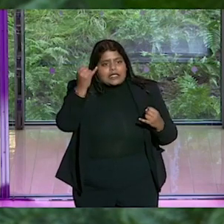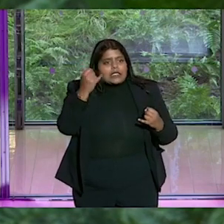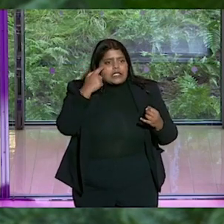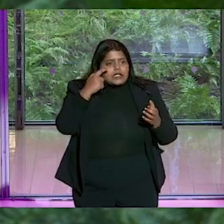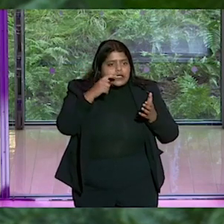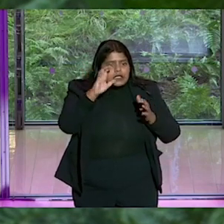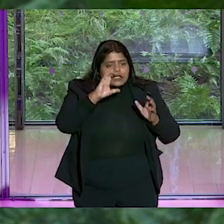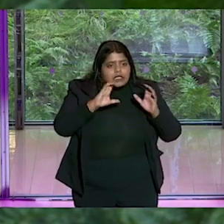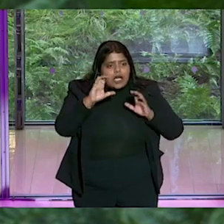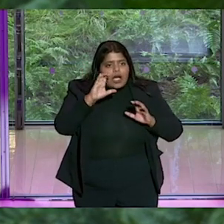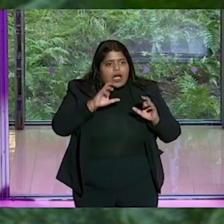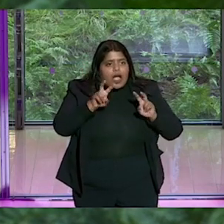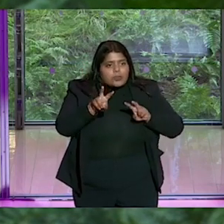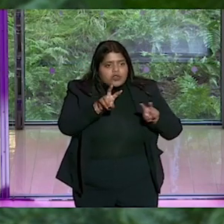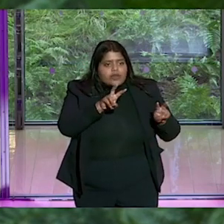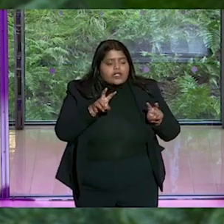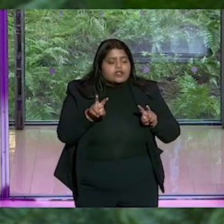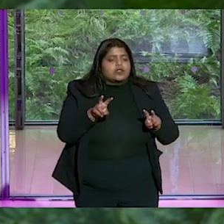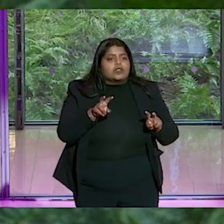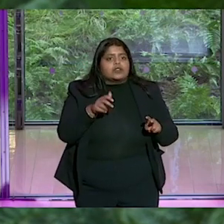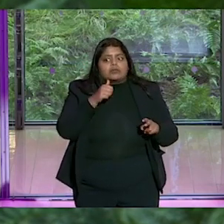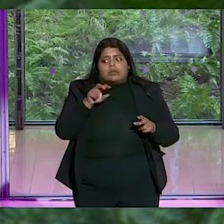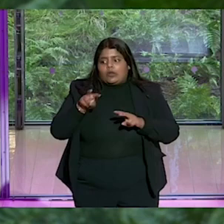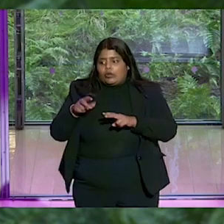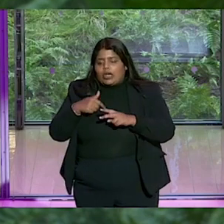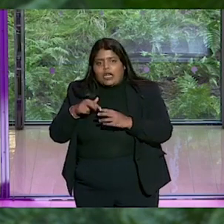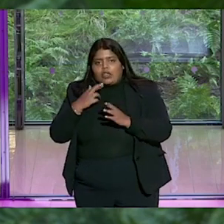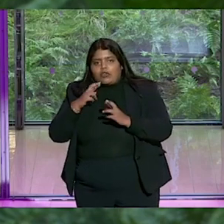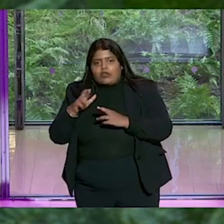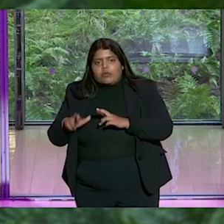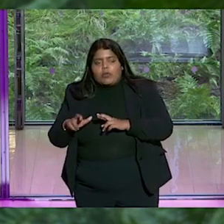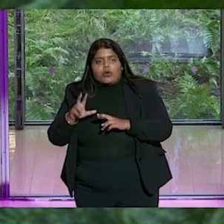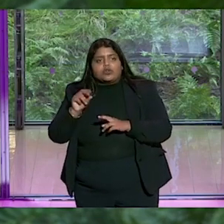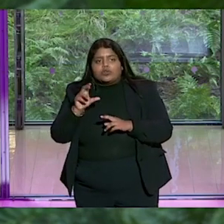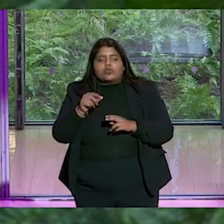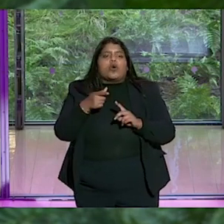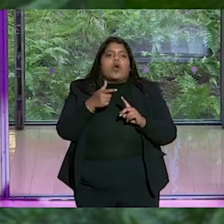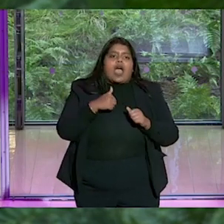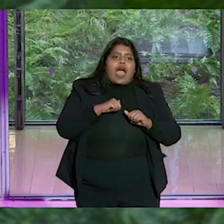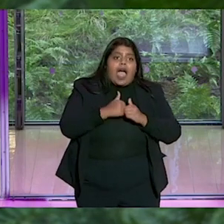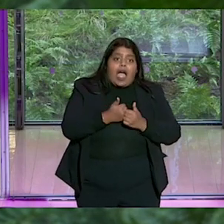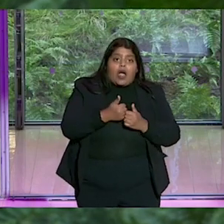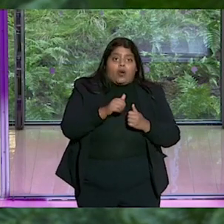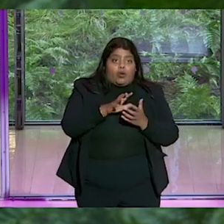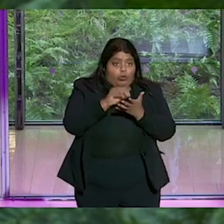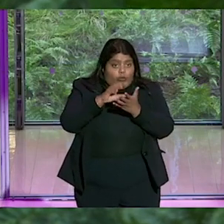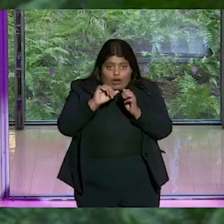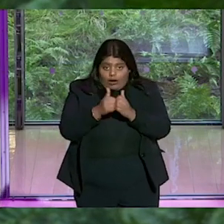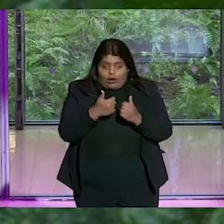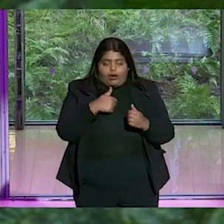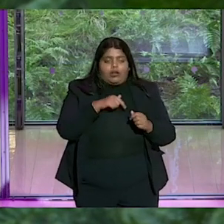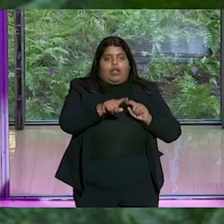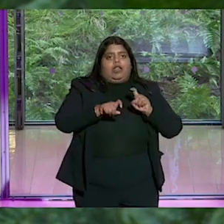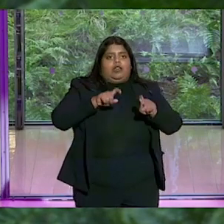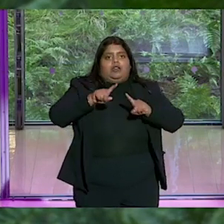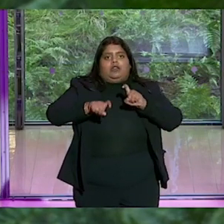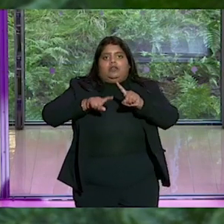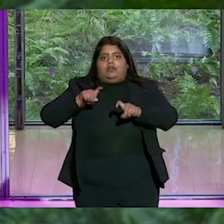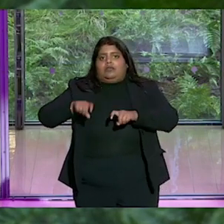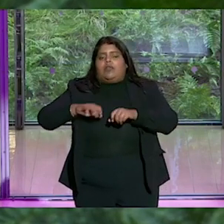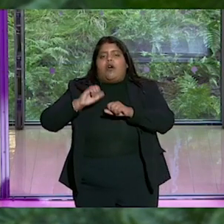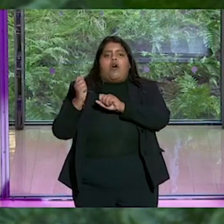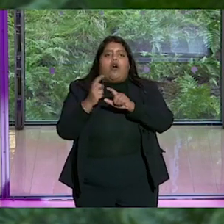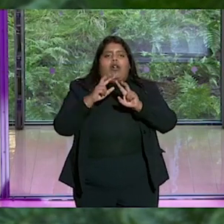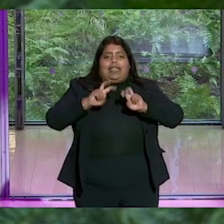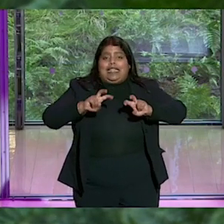into GA4 and looking at those reports. They come from asking questions. All analysis starts with a